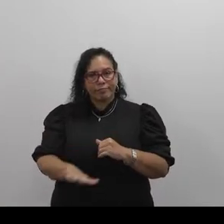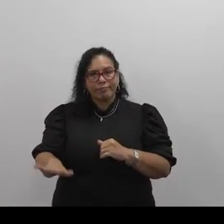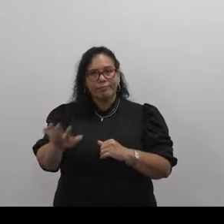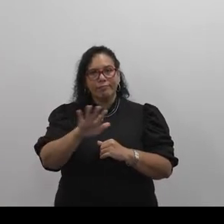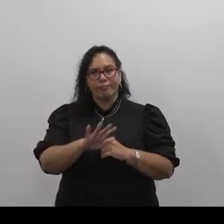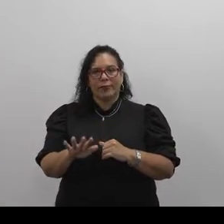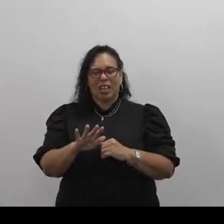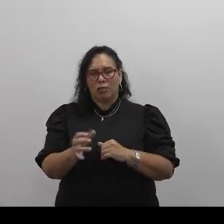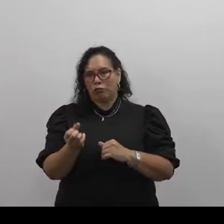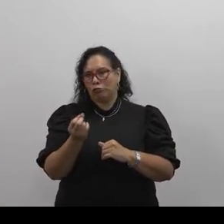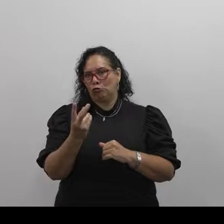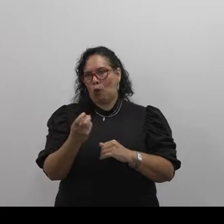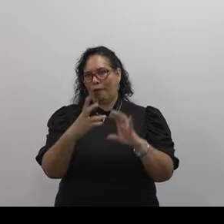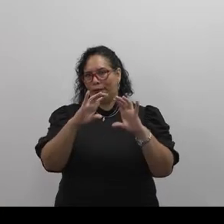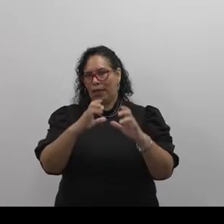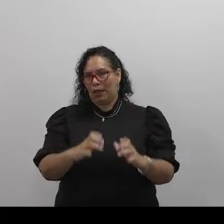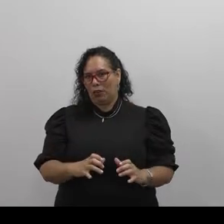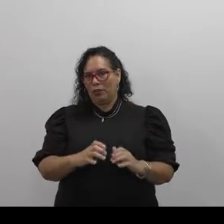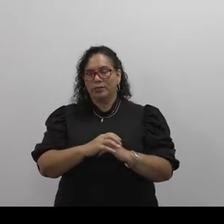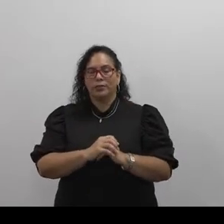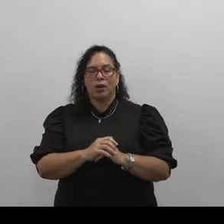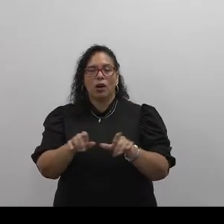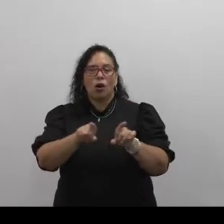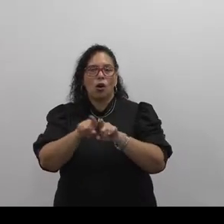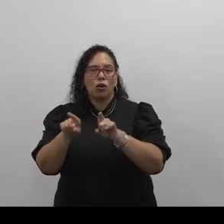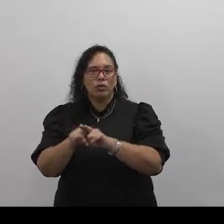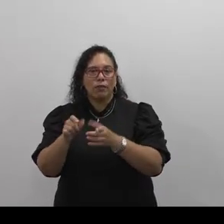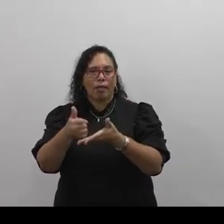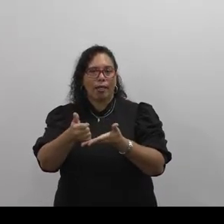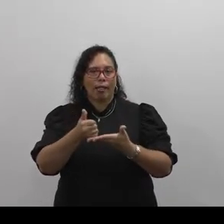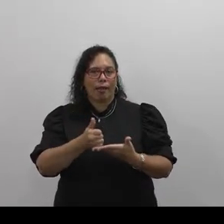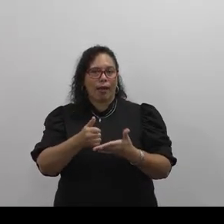12 buckets. They also helped us identify,